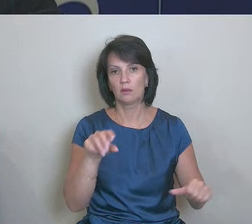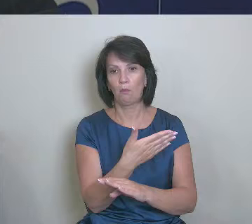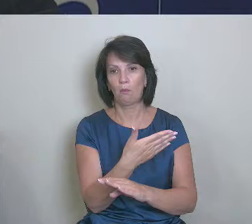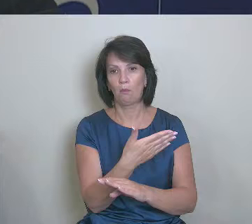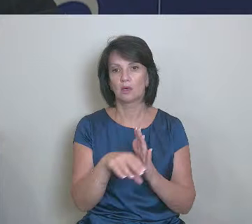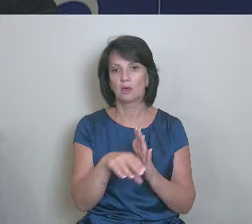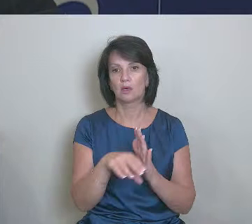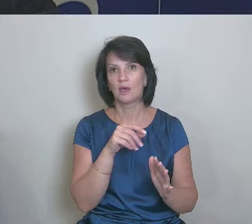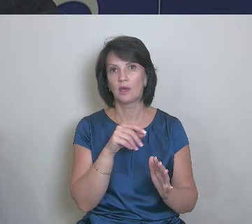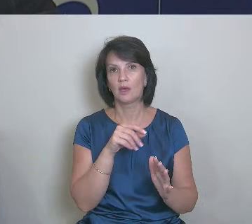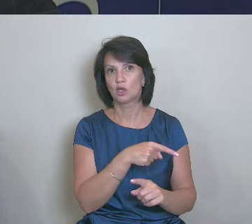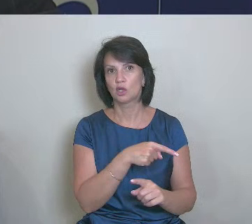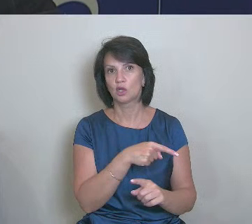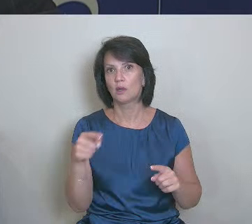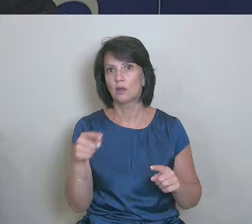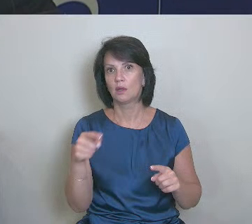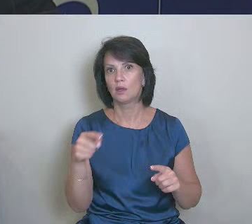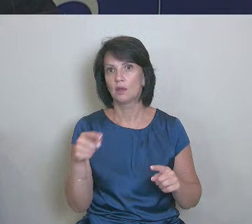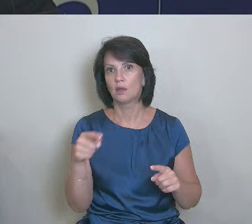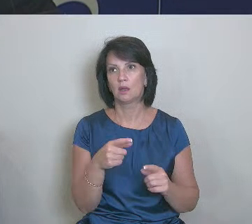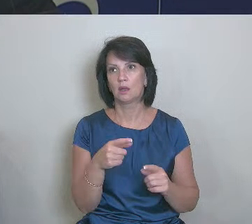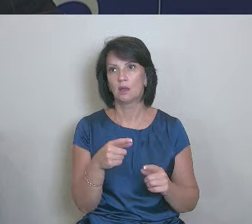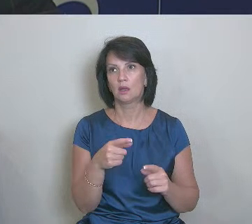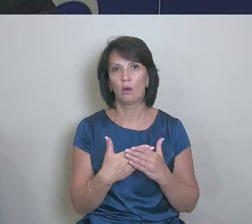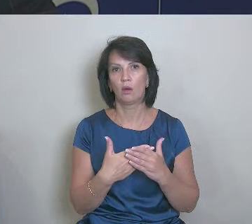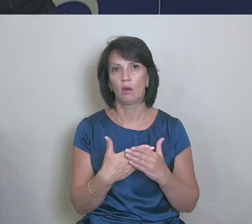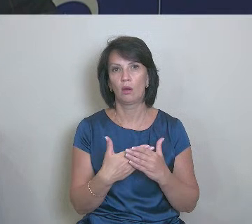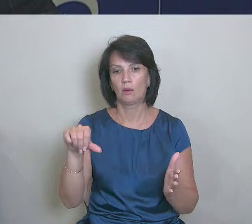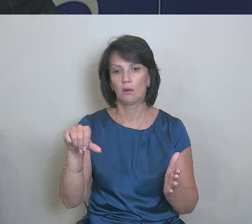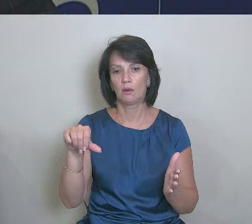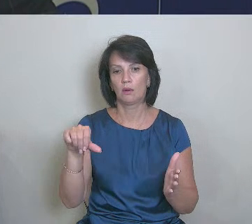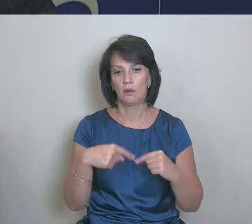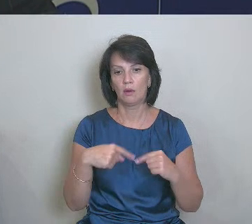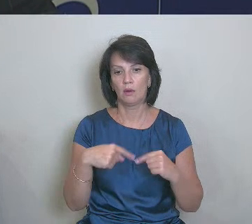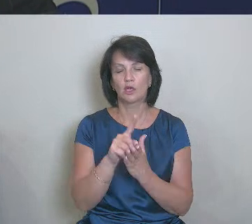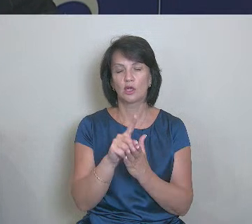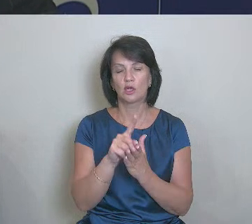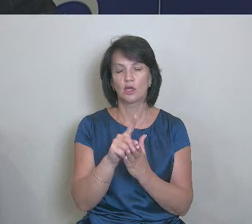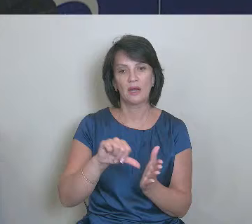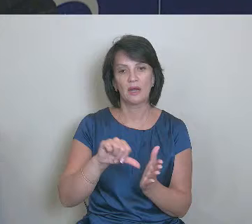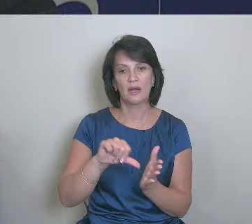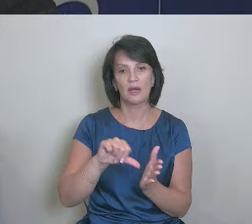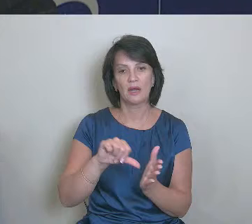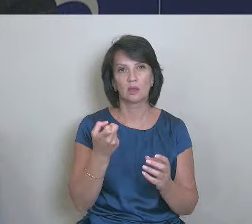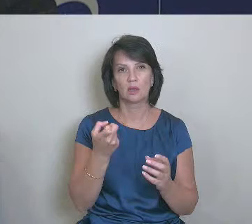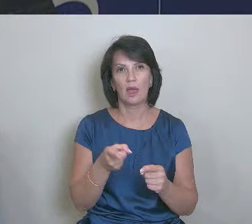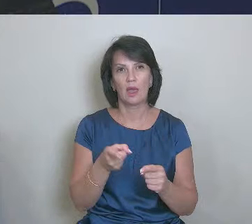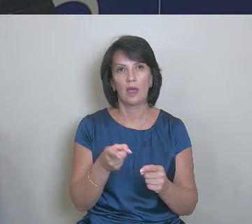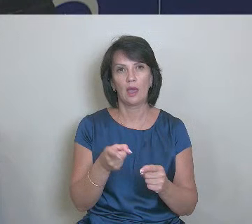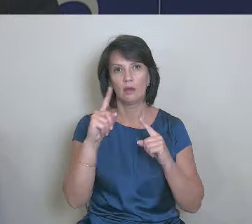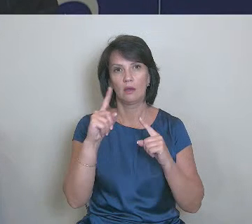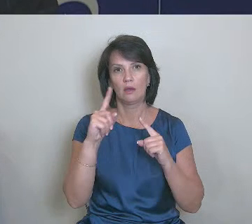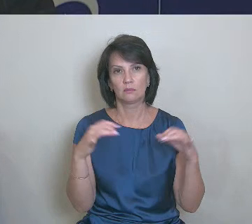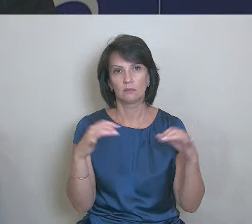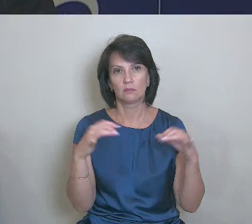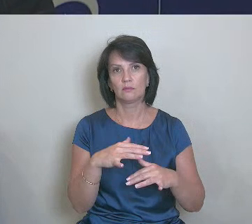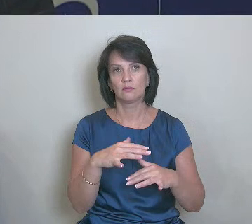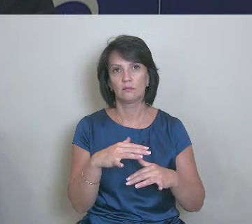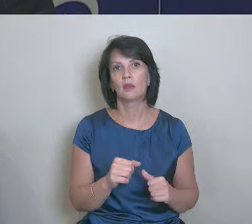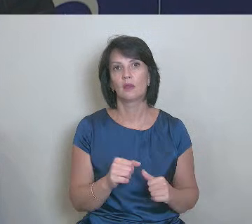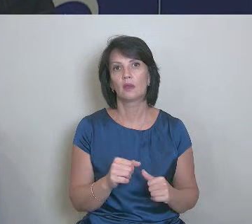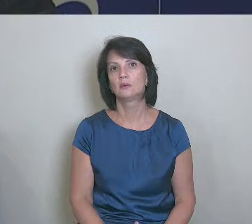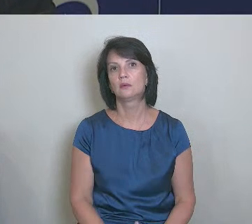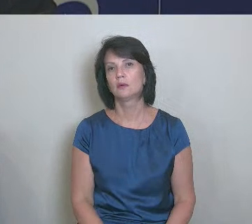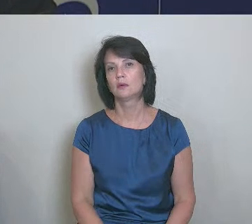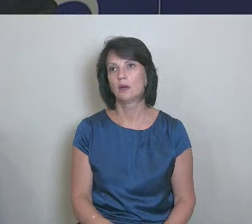the work of TSCs between the elections complicates the work of the NGOs, because they cannot attend the respective meetings of the